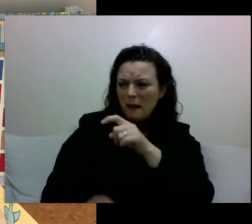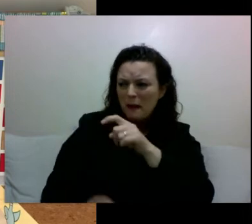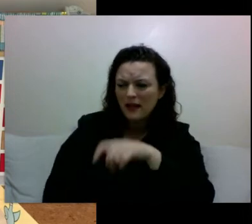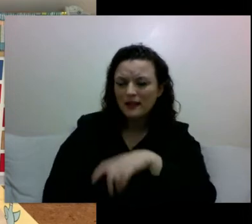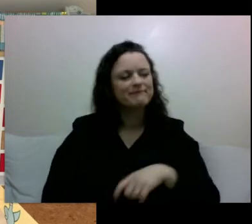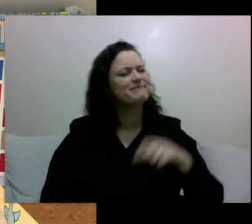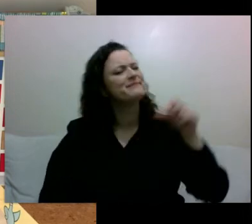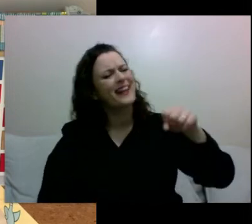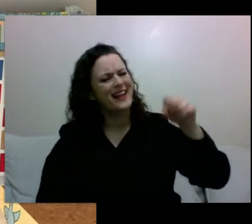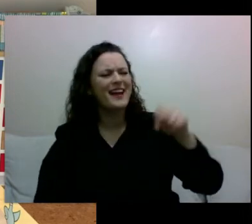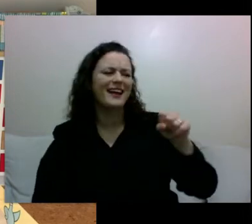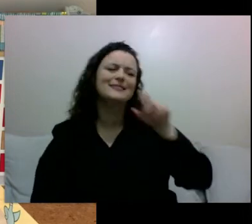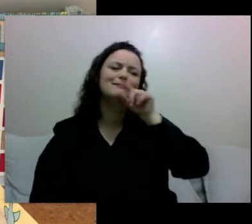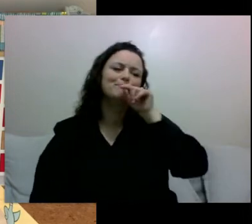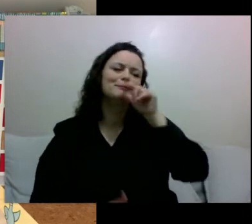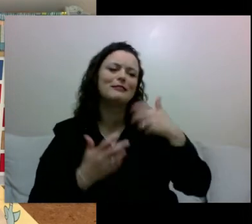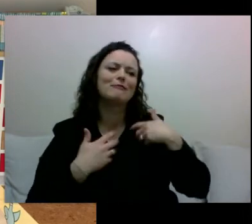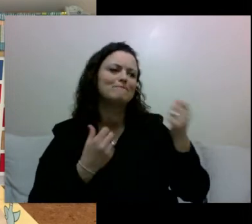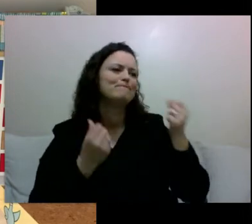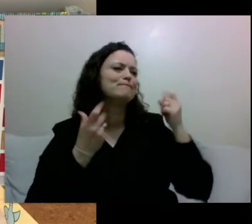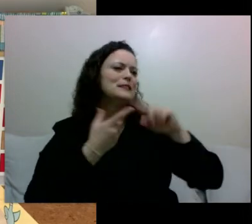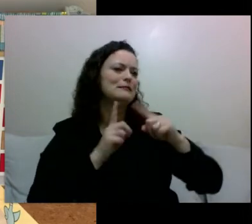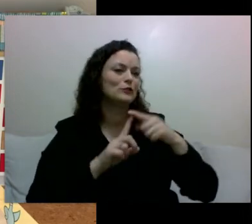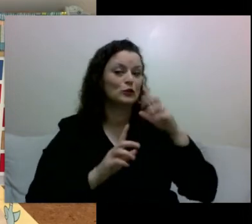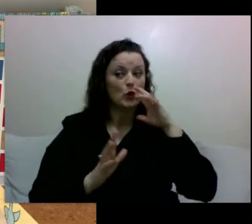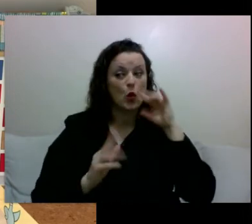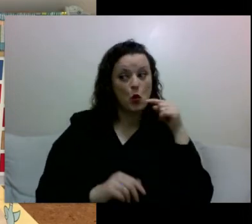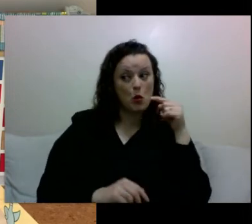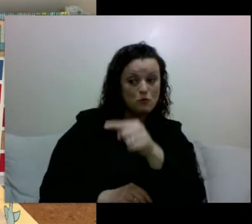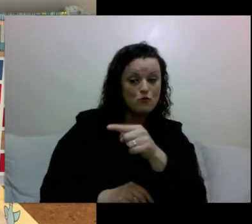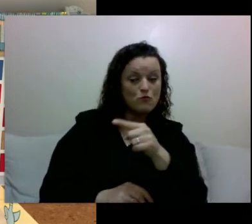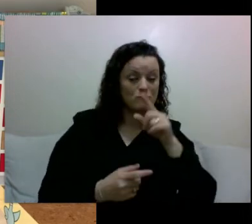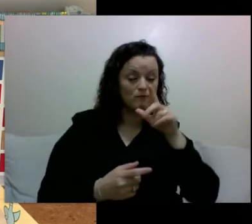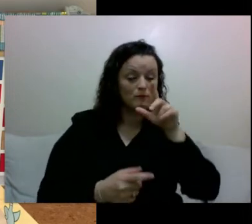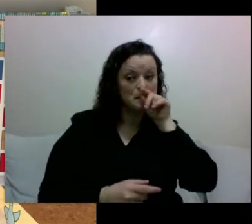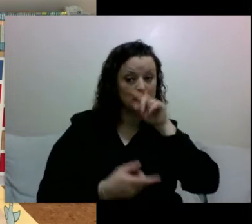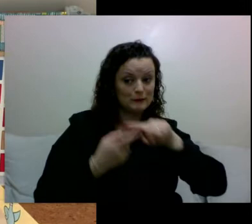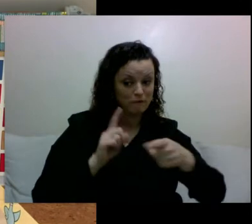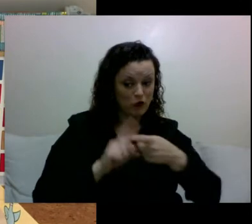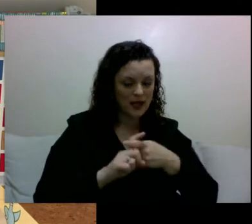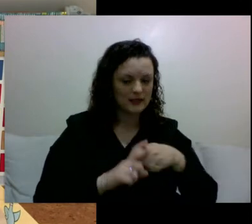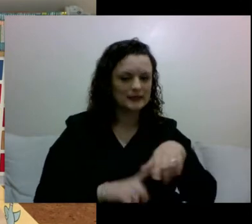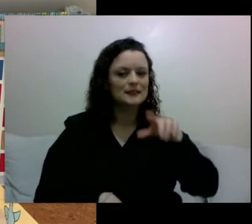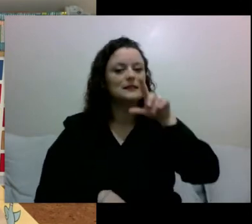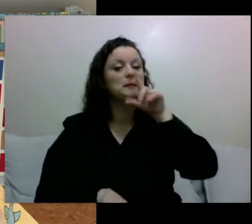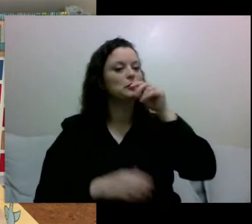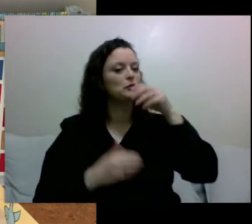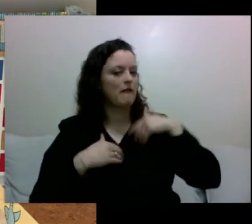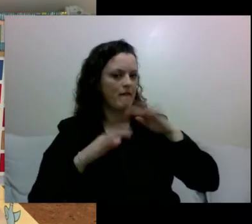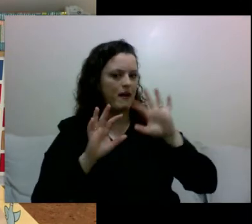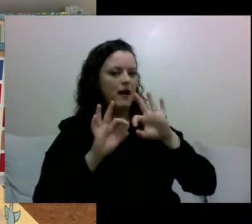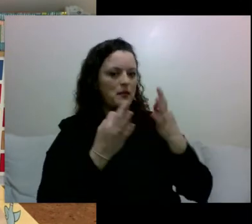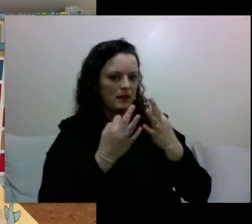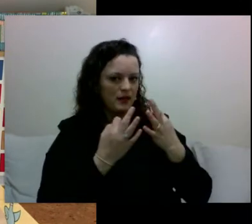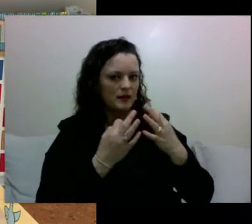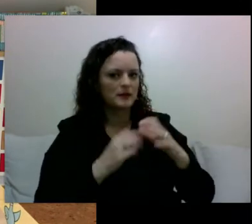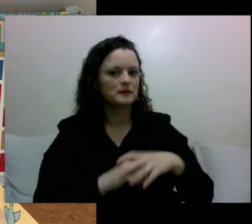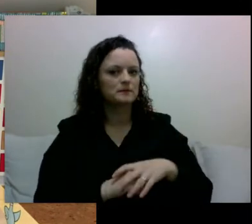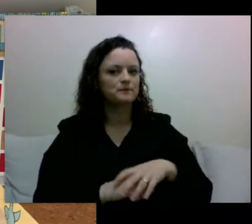has lots of friends. I hope you are one of the pigeon's friends. And the pigeon has family. It's the